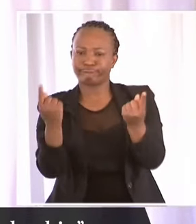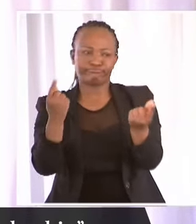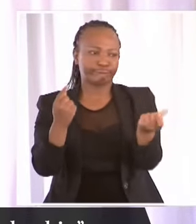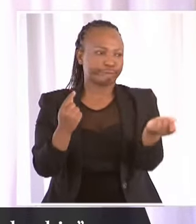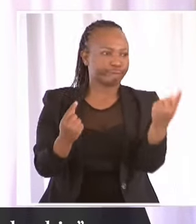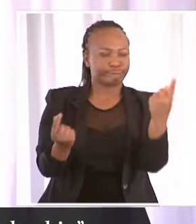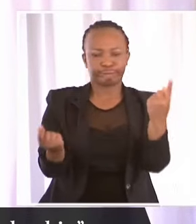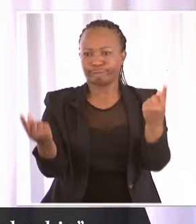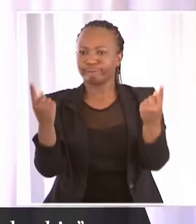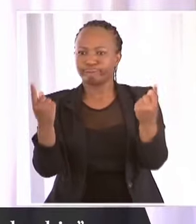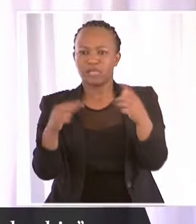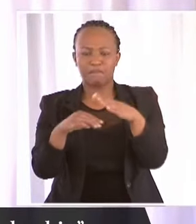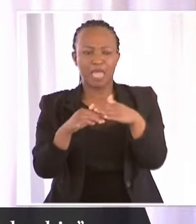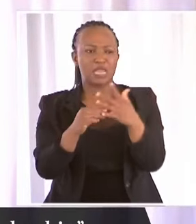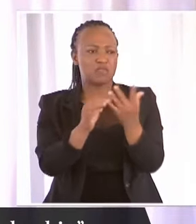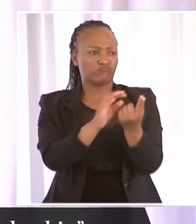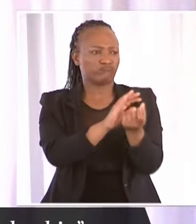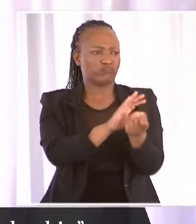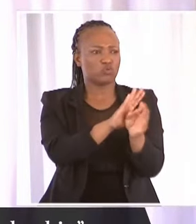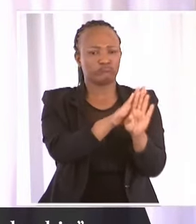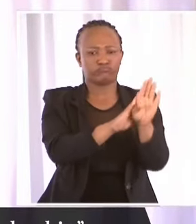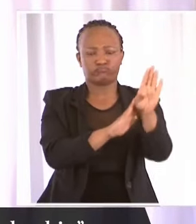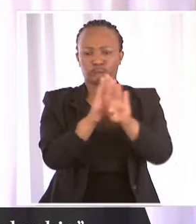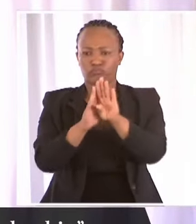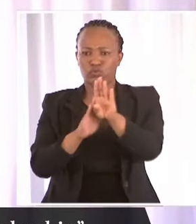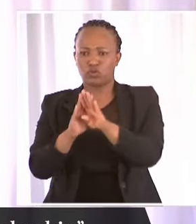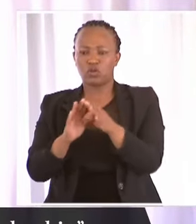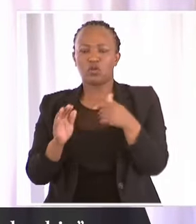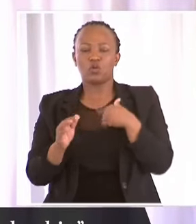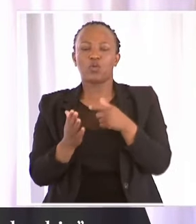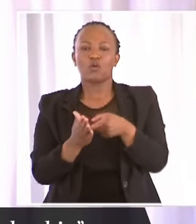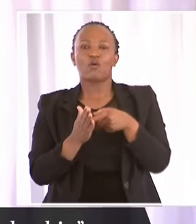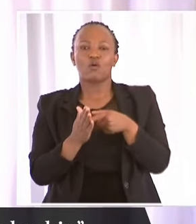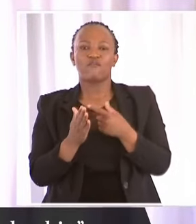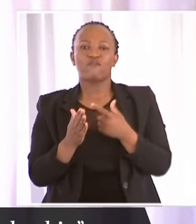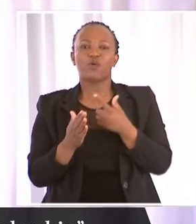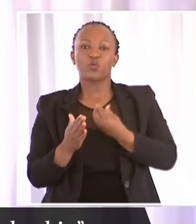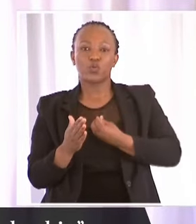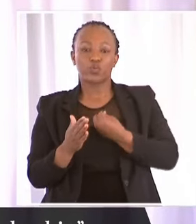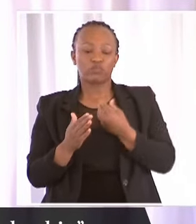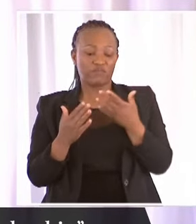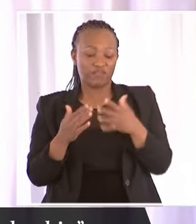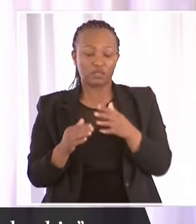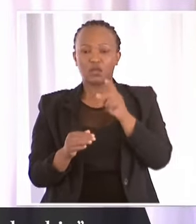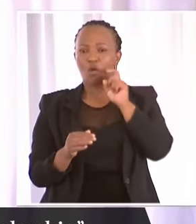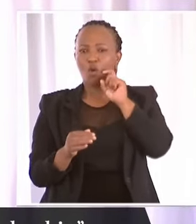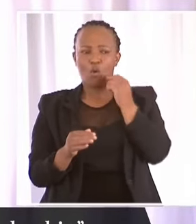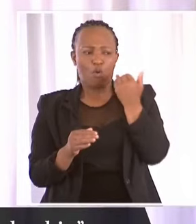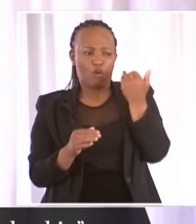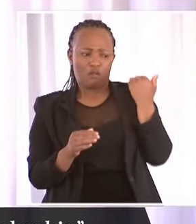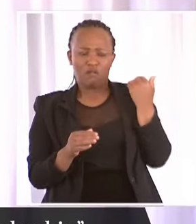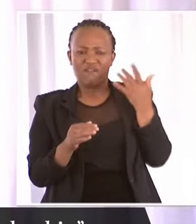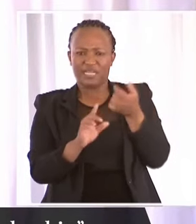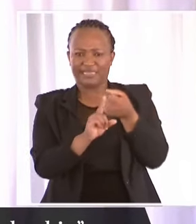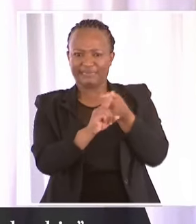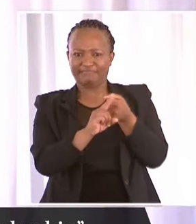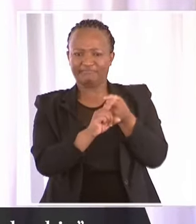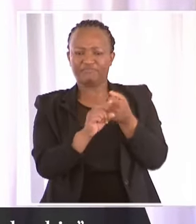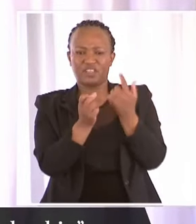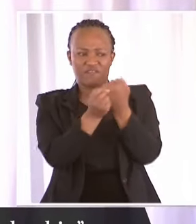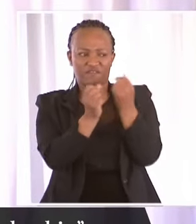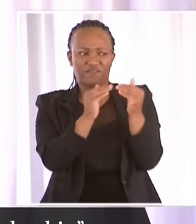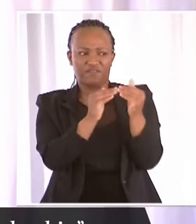also blossomed. We owe it to the generation that paved the way to freedom, to